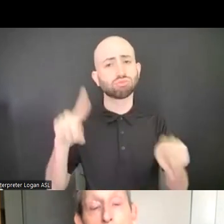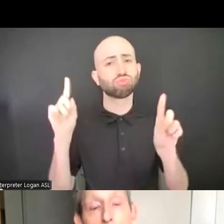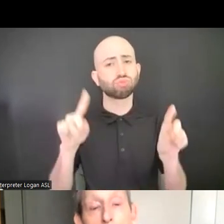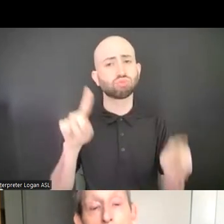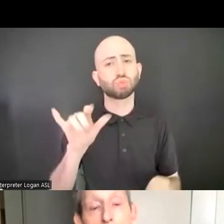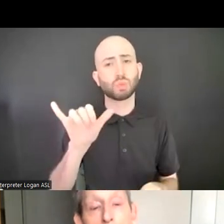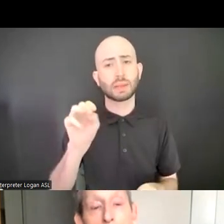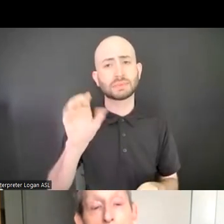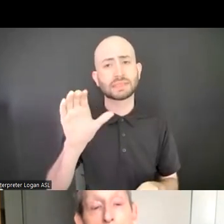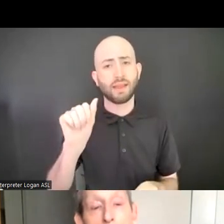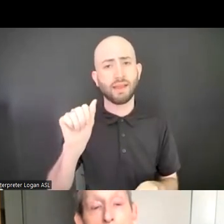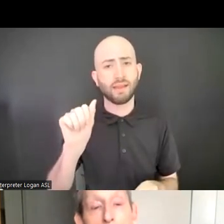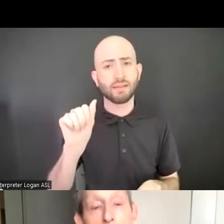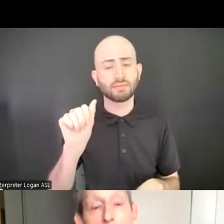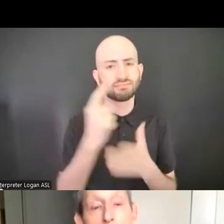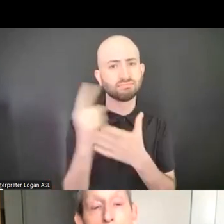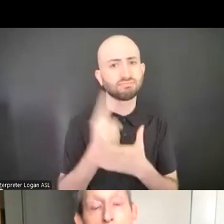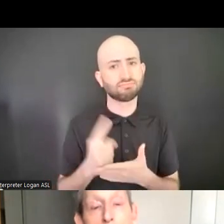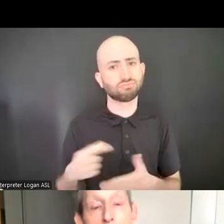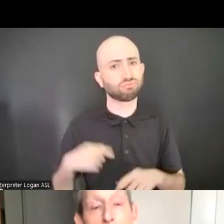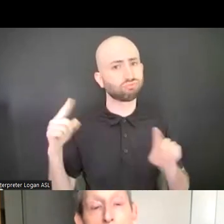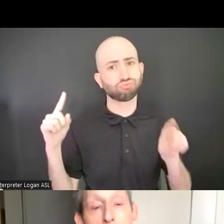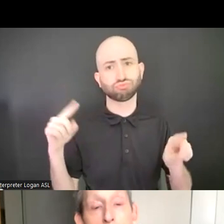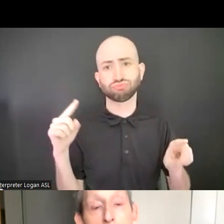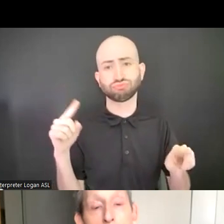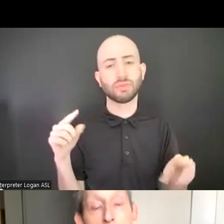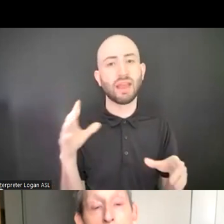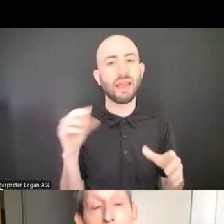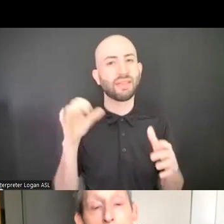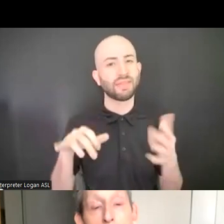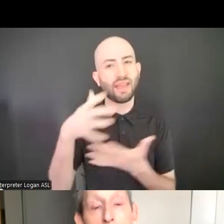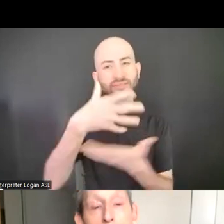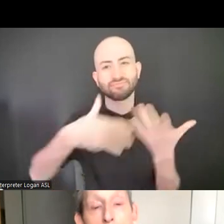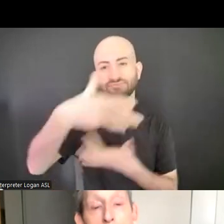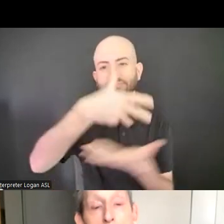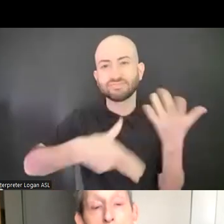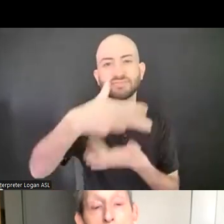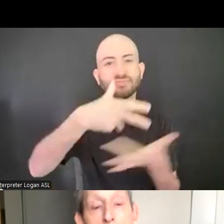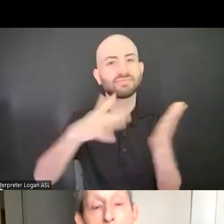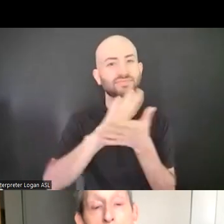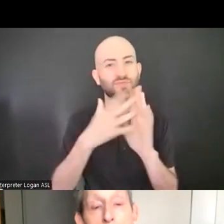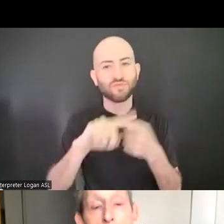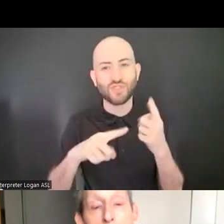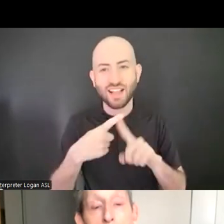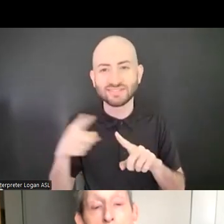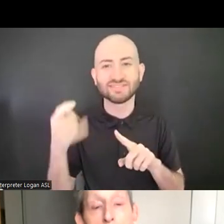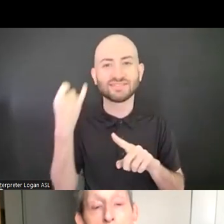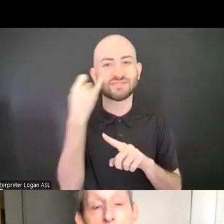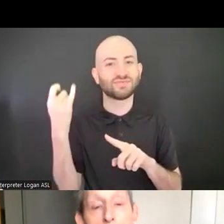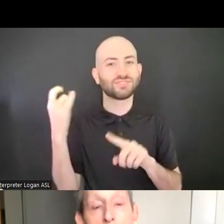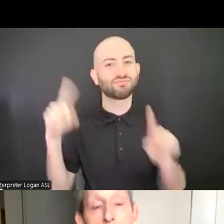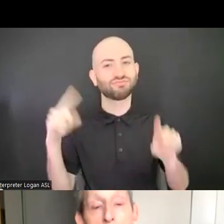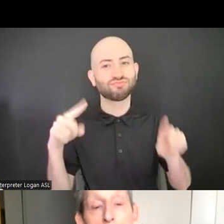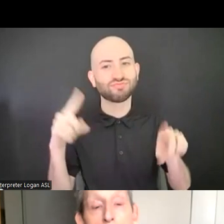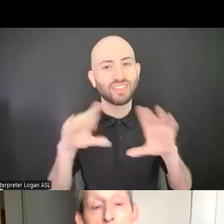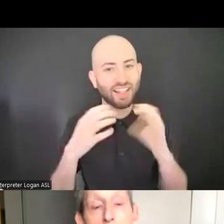um and kind of in that environment you become friends with people who go to the same classes each week so i had been going